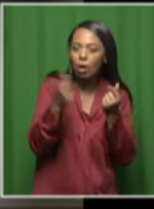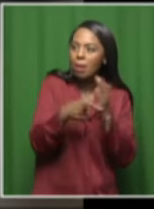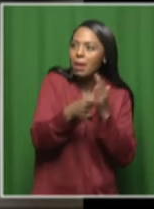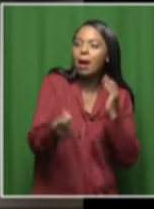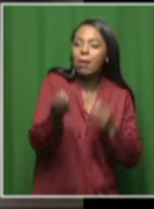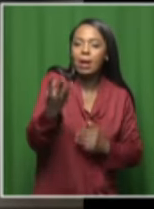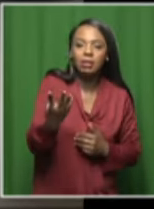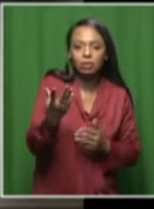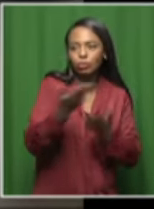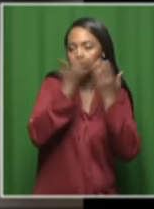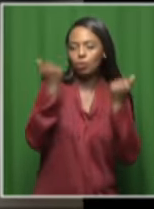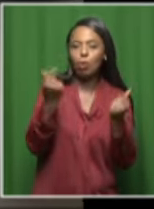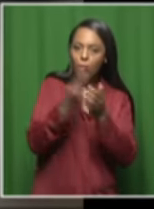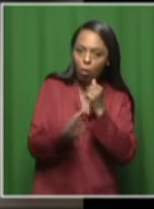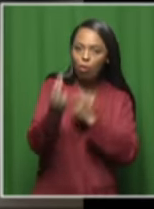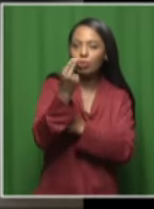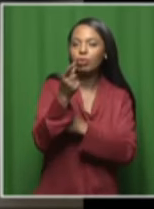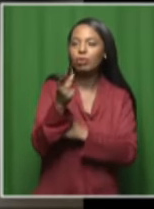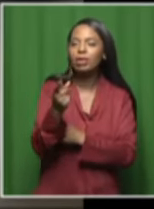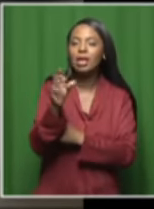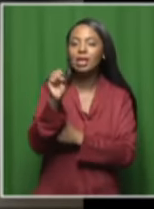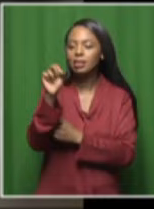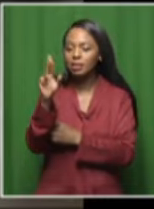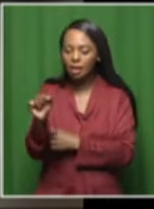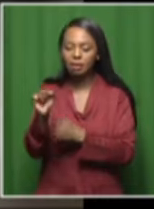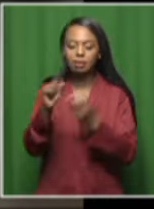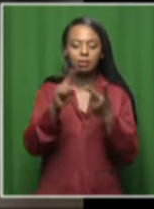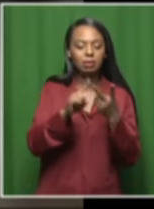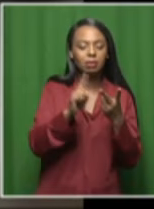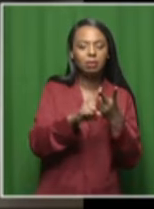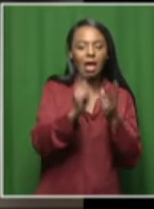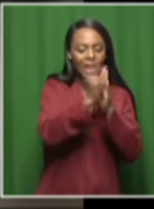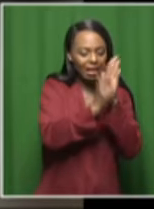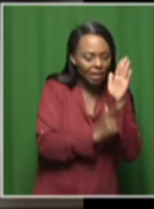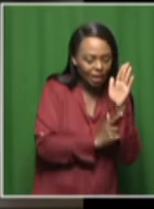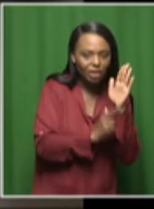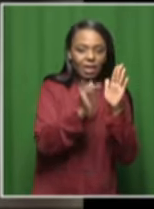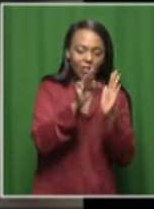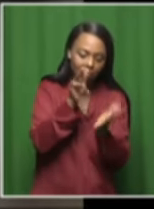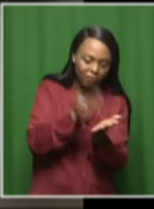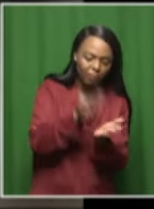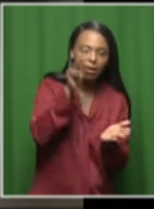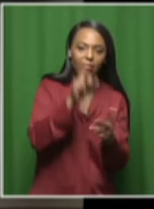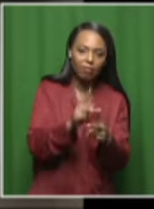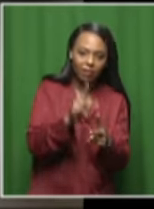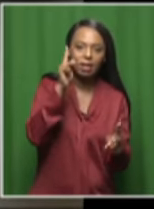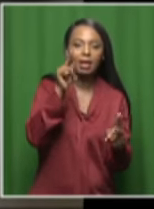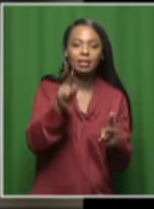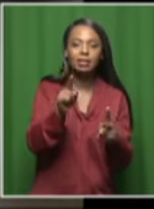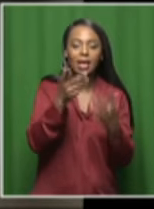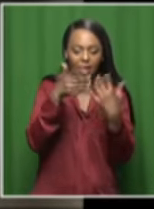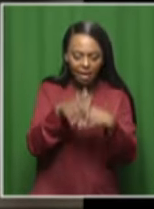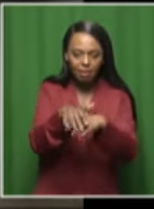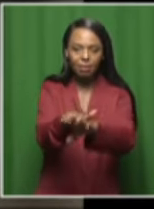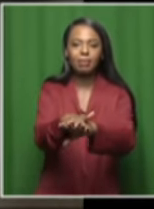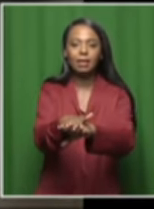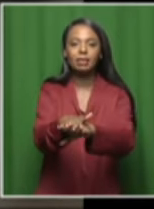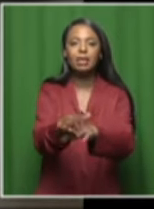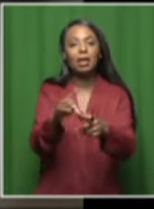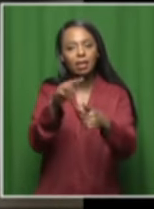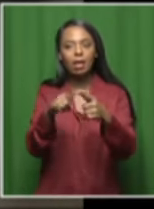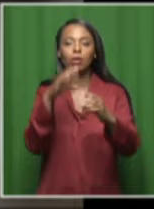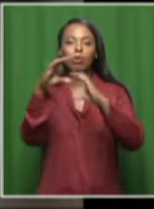has to be done, both in getting the legislation that enables this finalized, and then in implementing, and then in